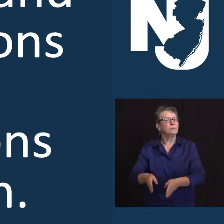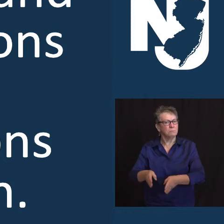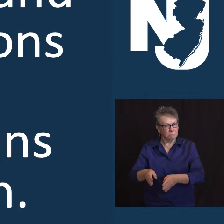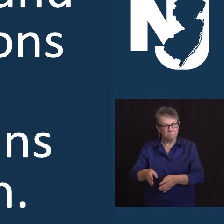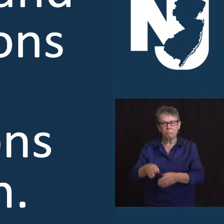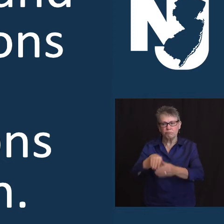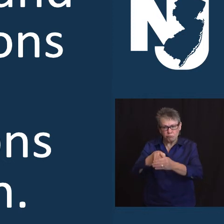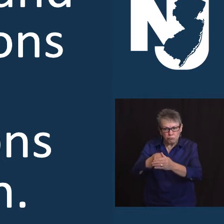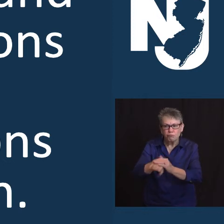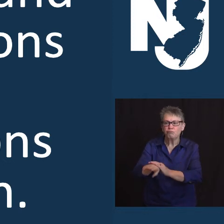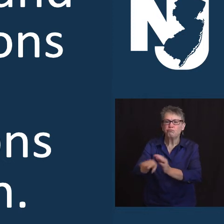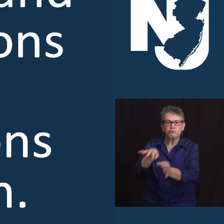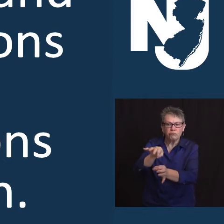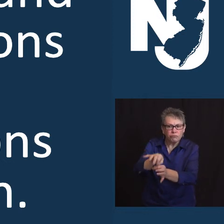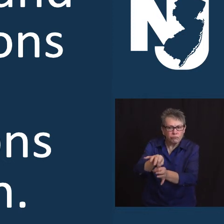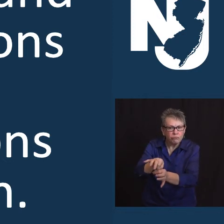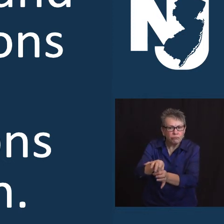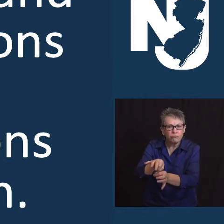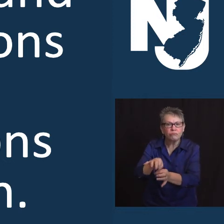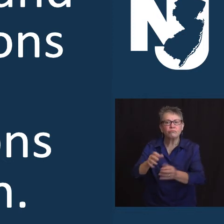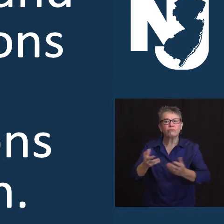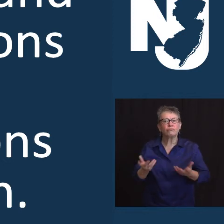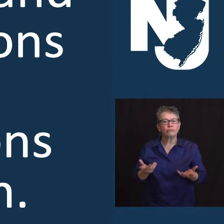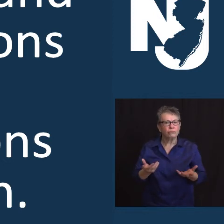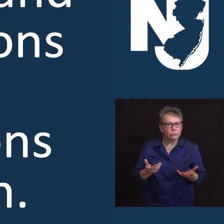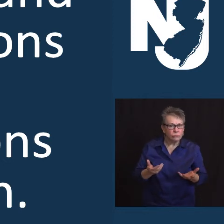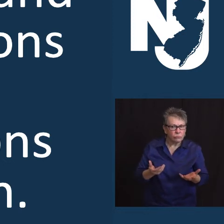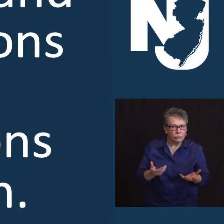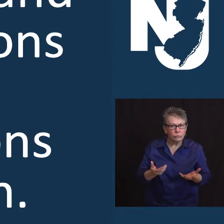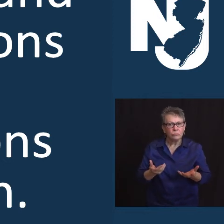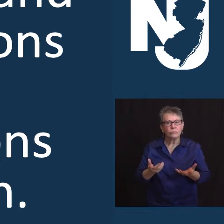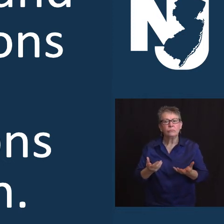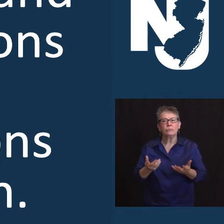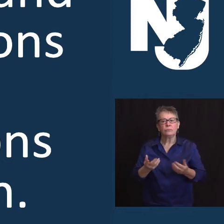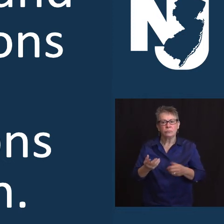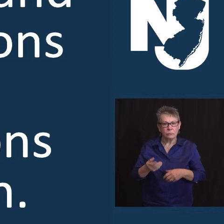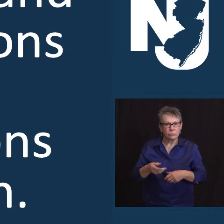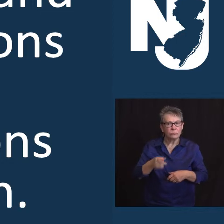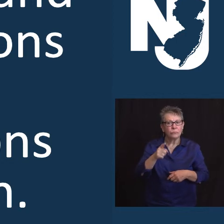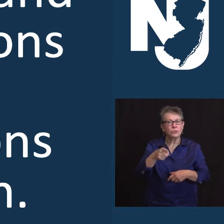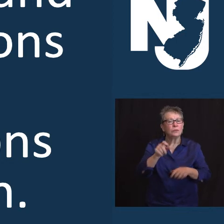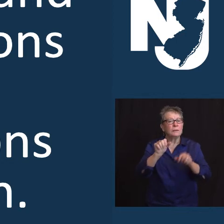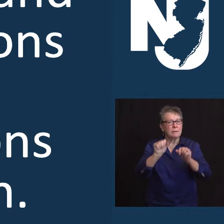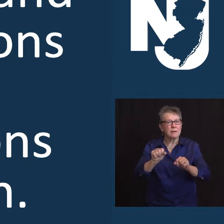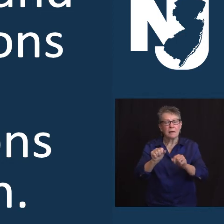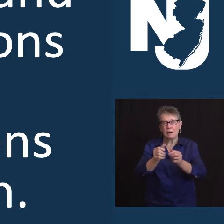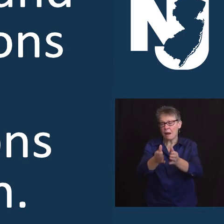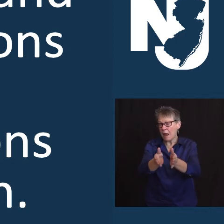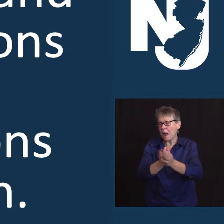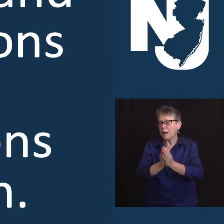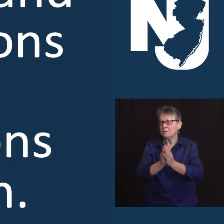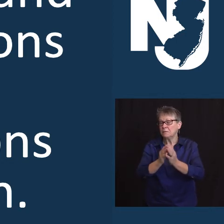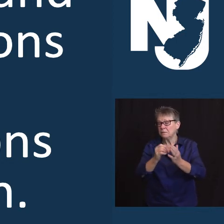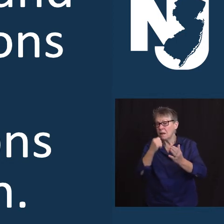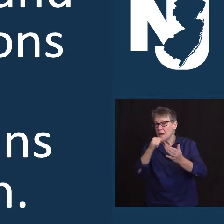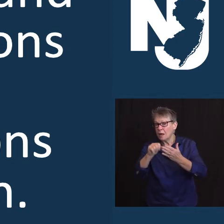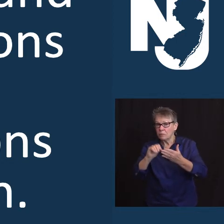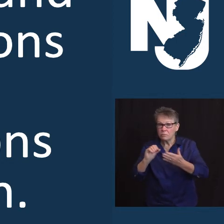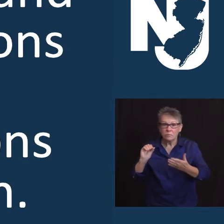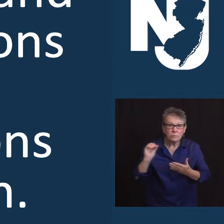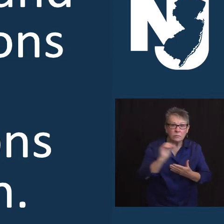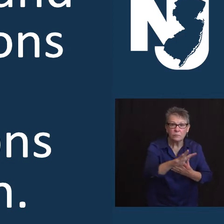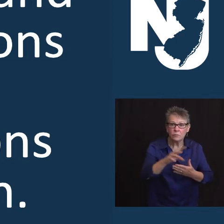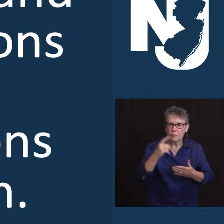by mail ballot for any reason. We will ensure that all in-person polling places adhere to proper health and